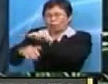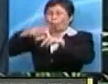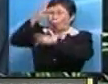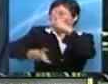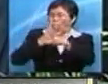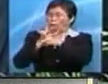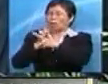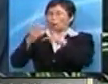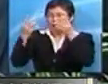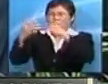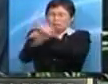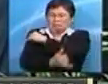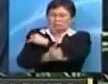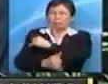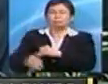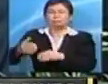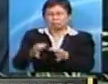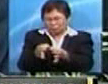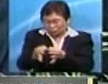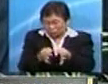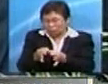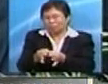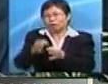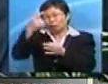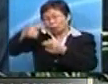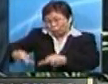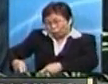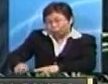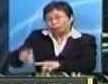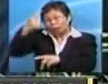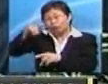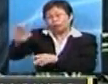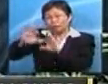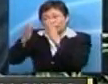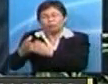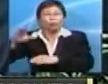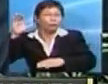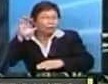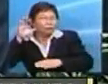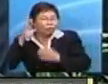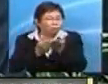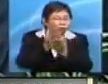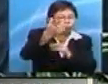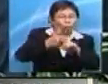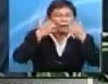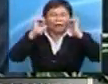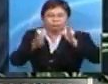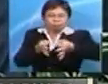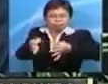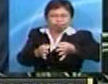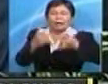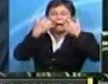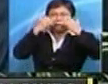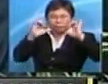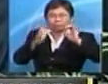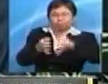world. The briefing will provide an opportunity for the families to hear directly from some of these experts. The experts